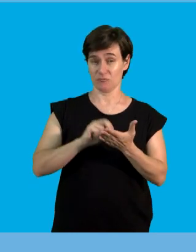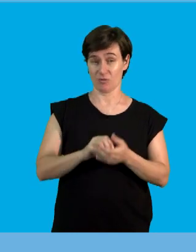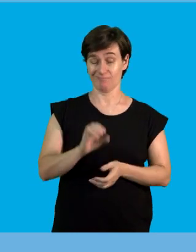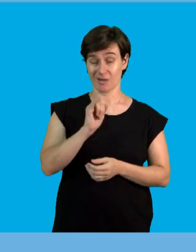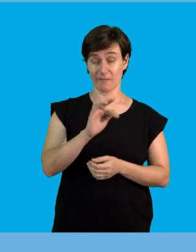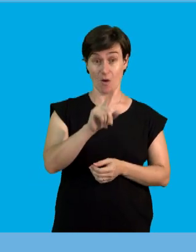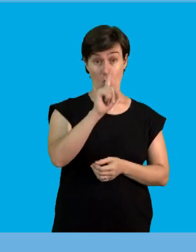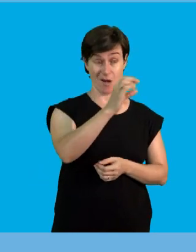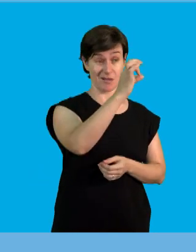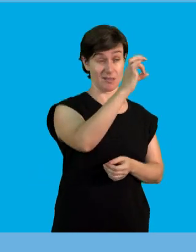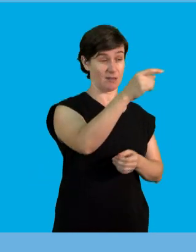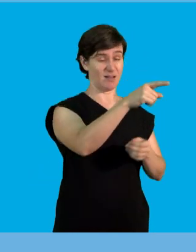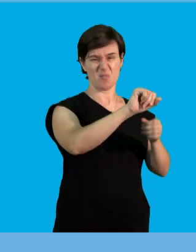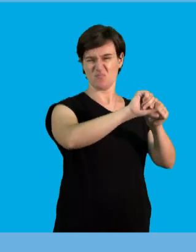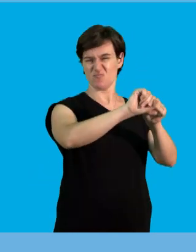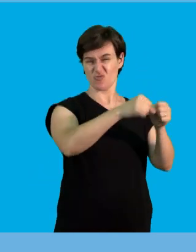breaks,